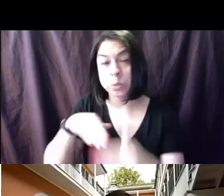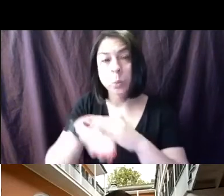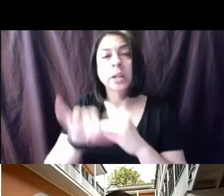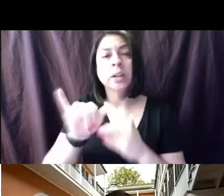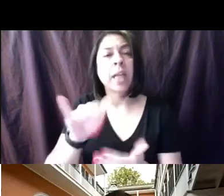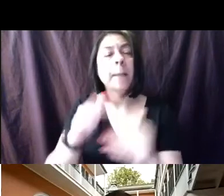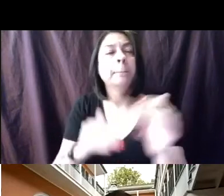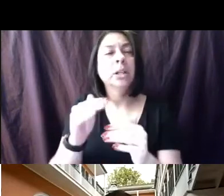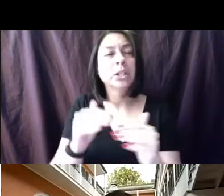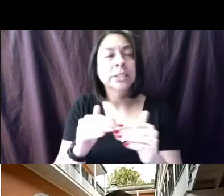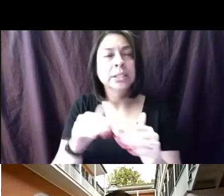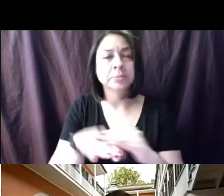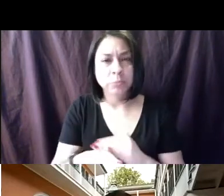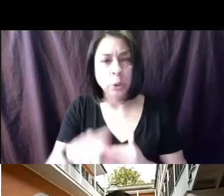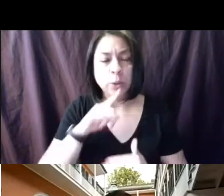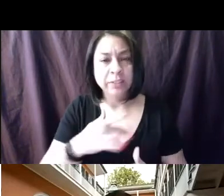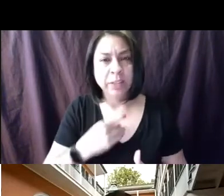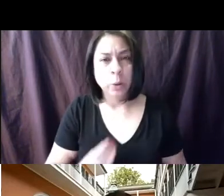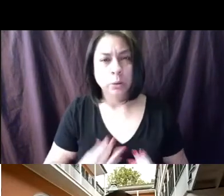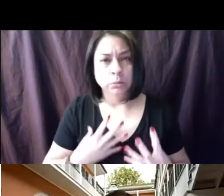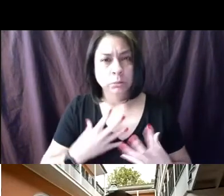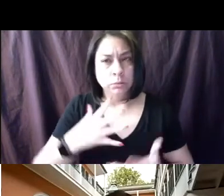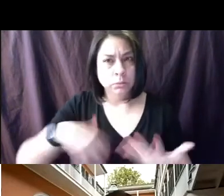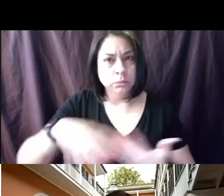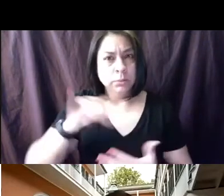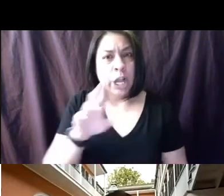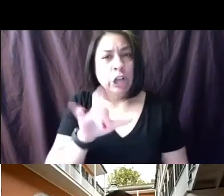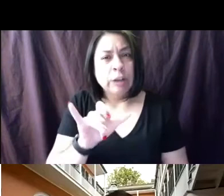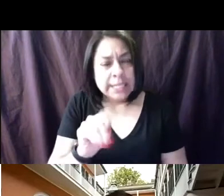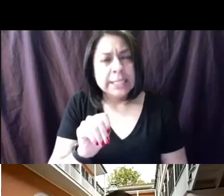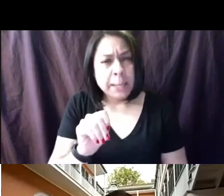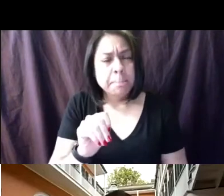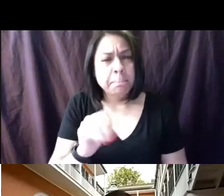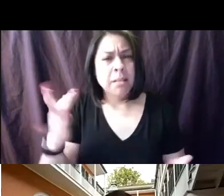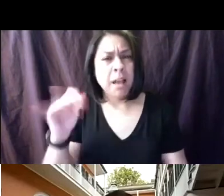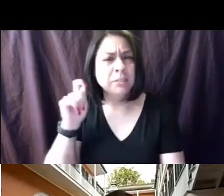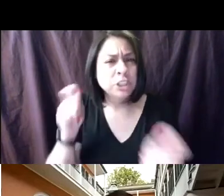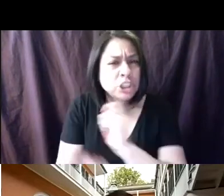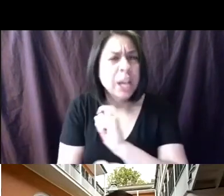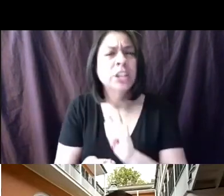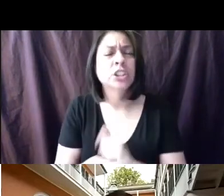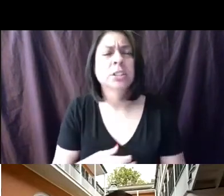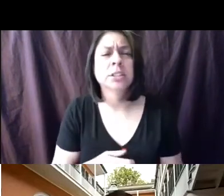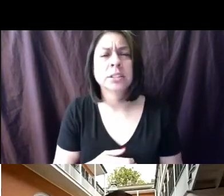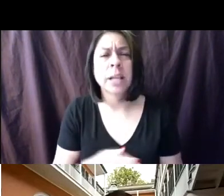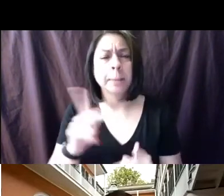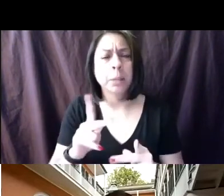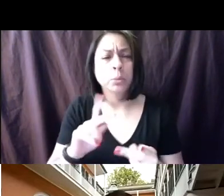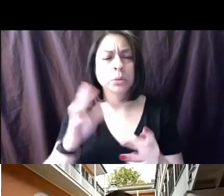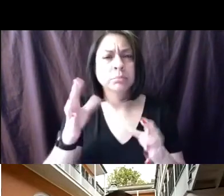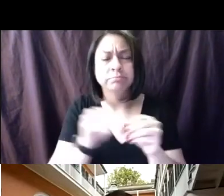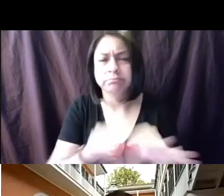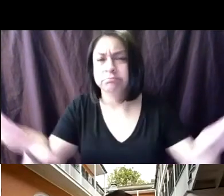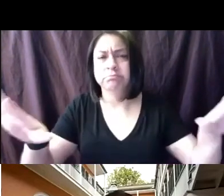it stirred up a lot of racism and a lot of changes. Everybody just scattered. It was in